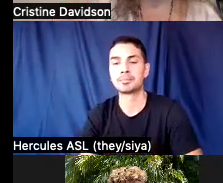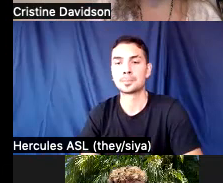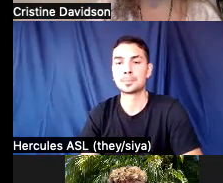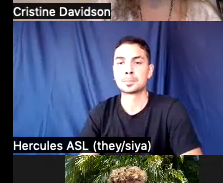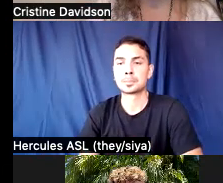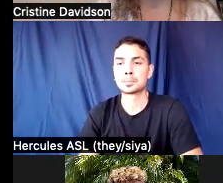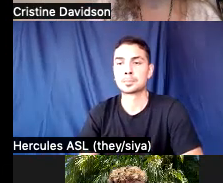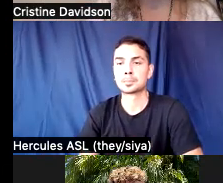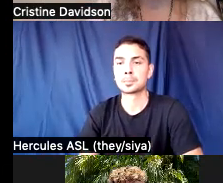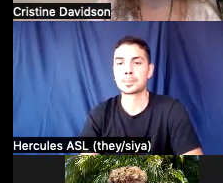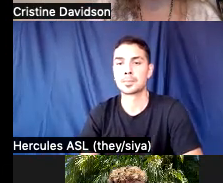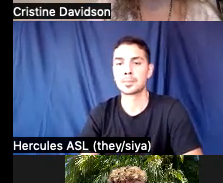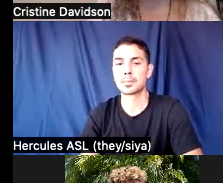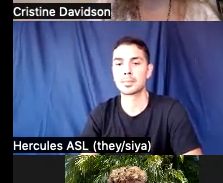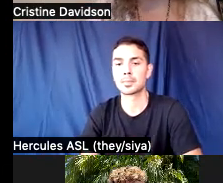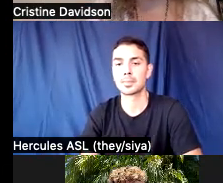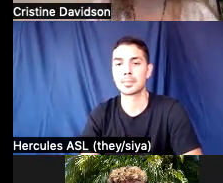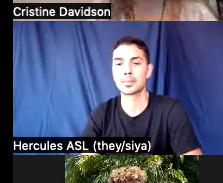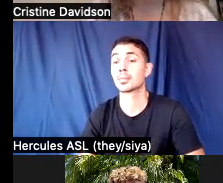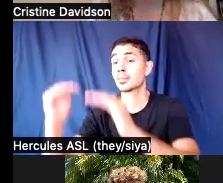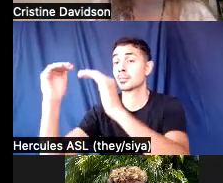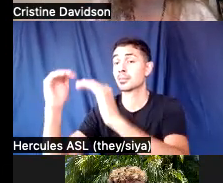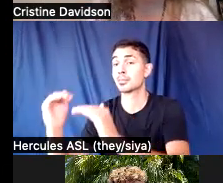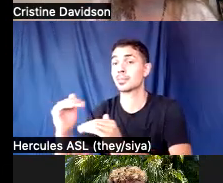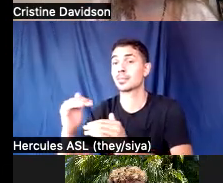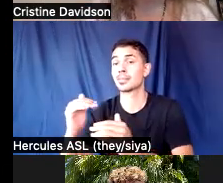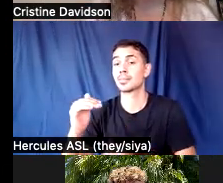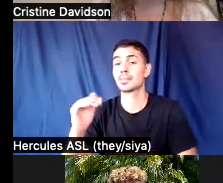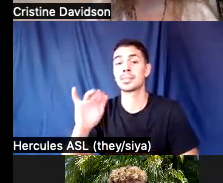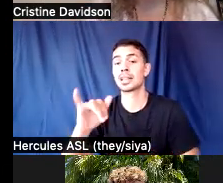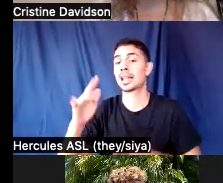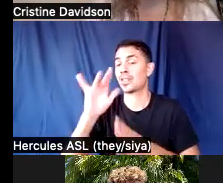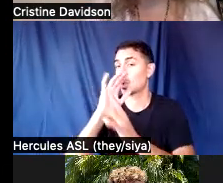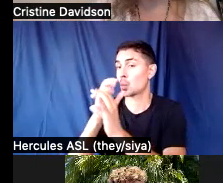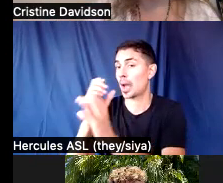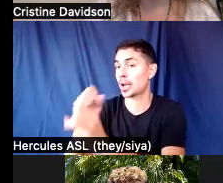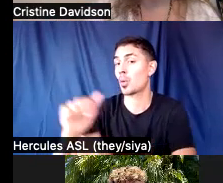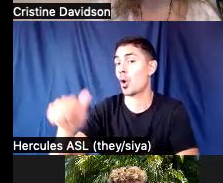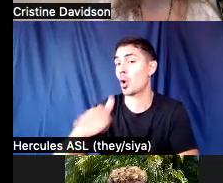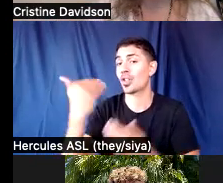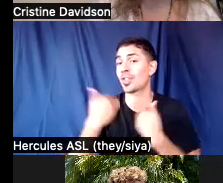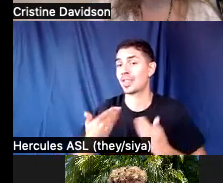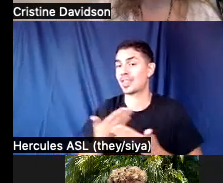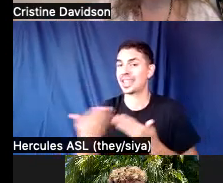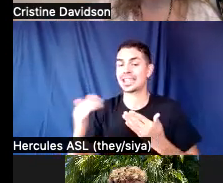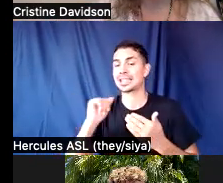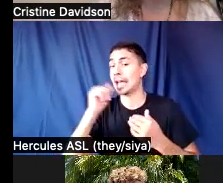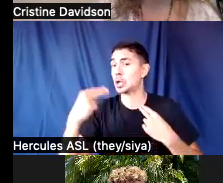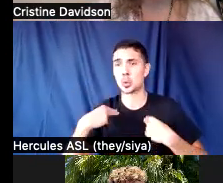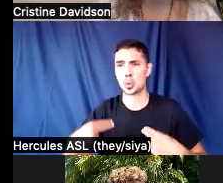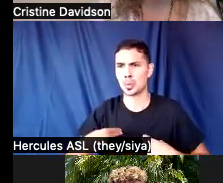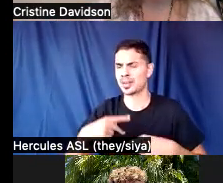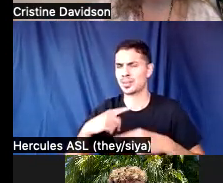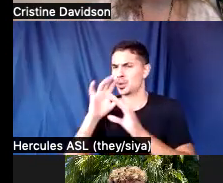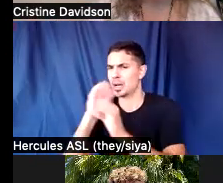If they're attracted to things other than human beings, that's a factor. Male target pedophilia is a factor for